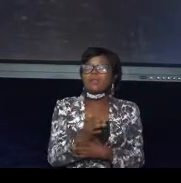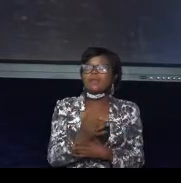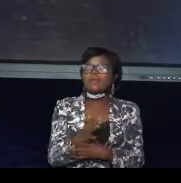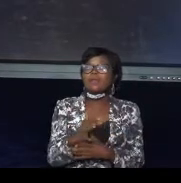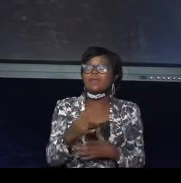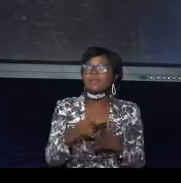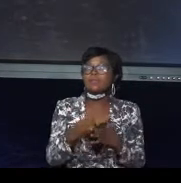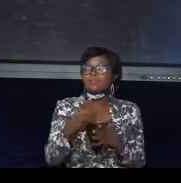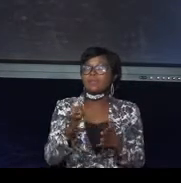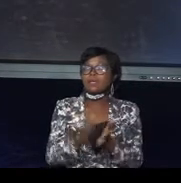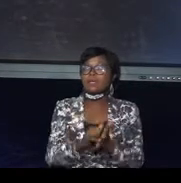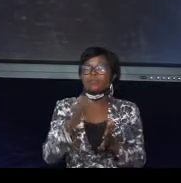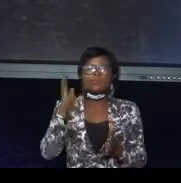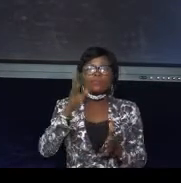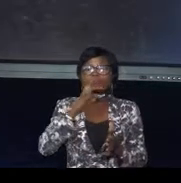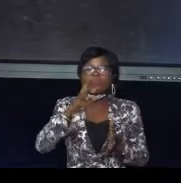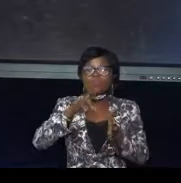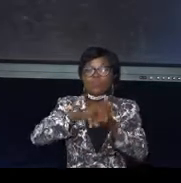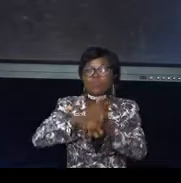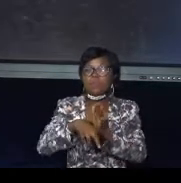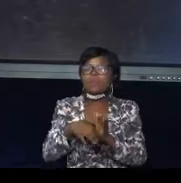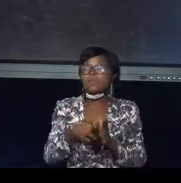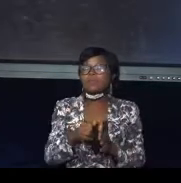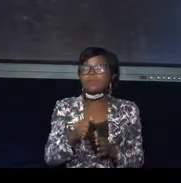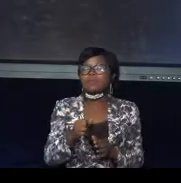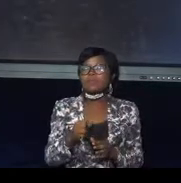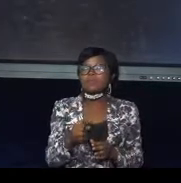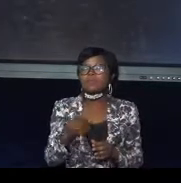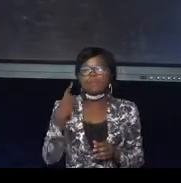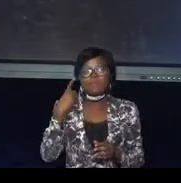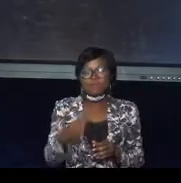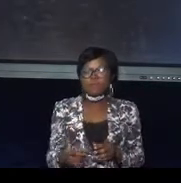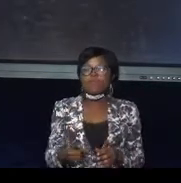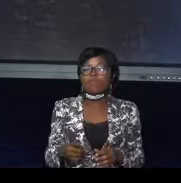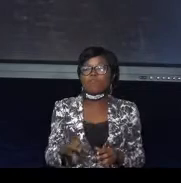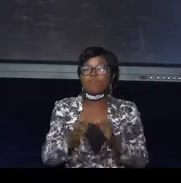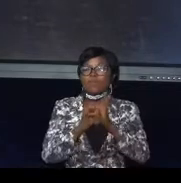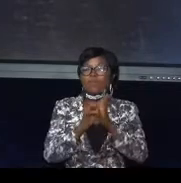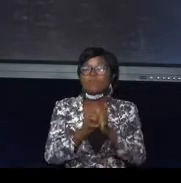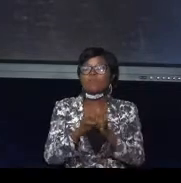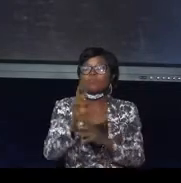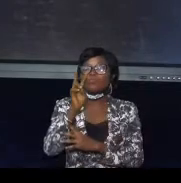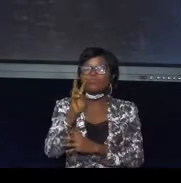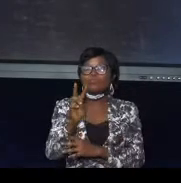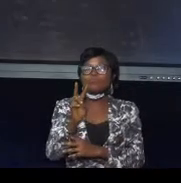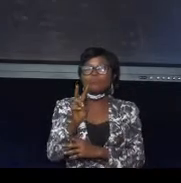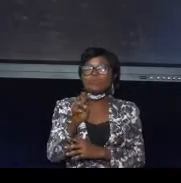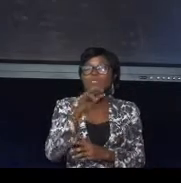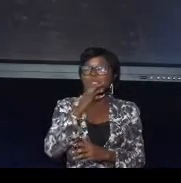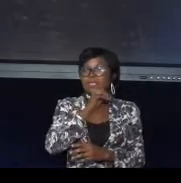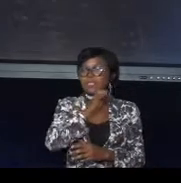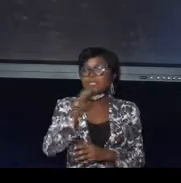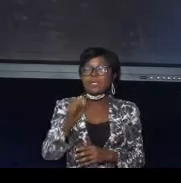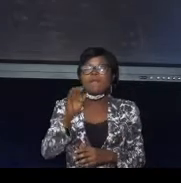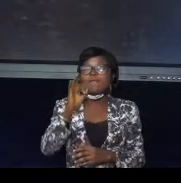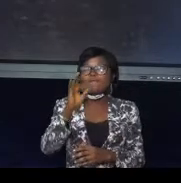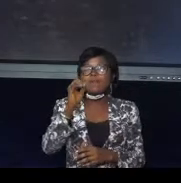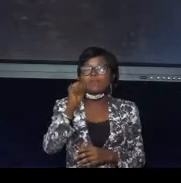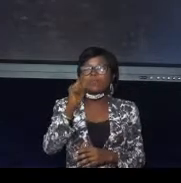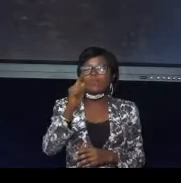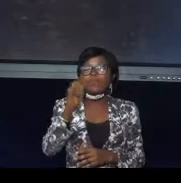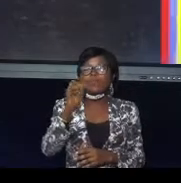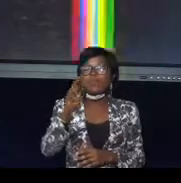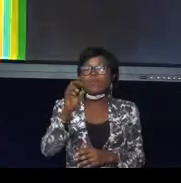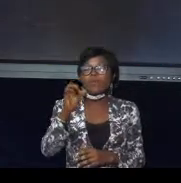any remainder. Factors of a number can divide that number without remainder. For example, 2 can divide 4. So 2 is a factor of